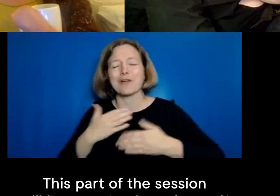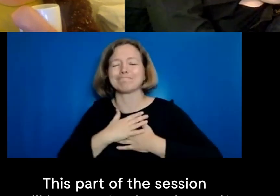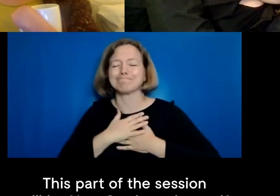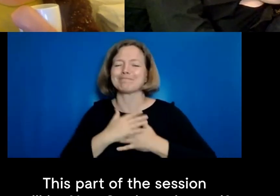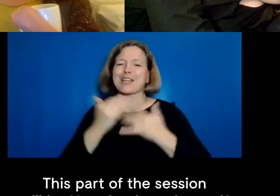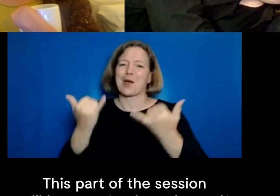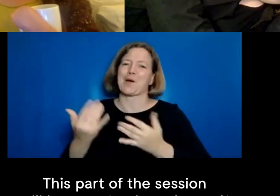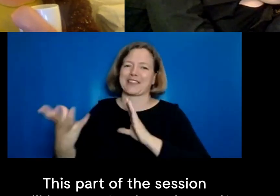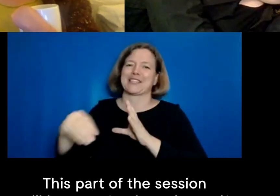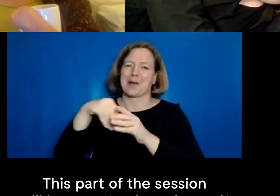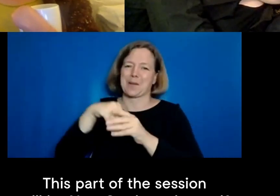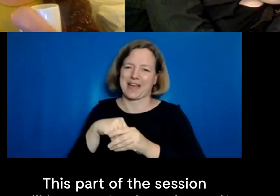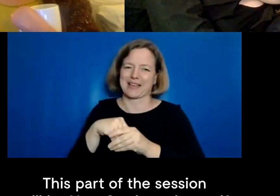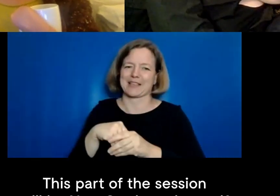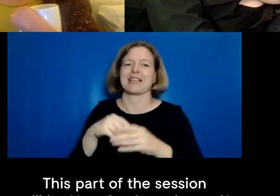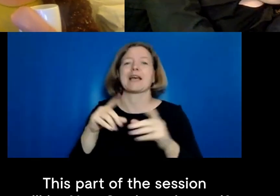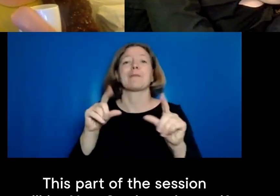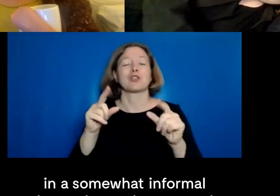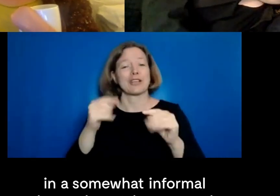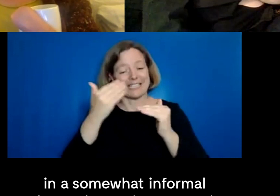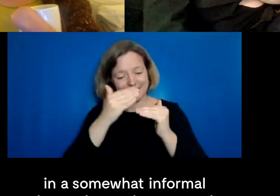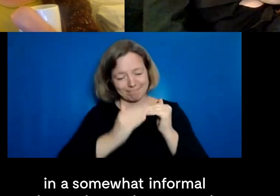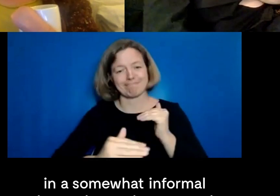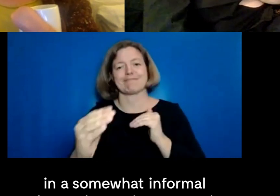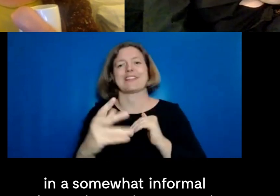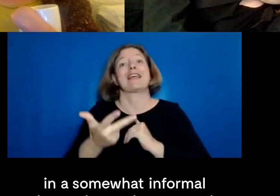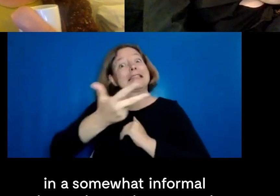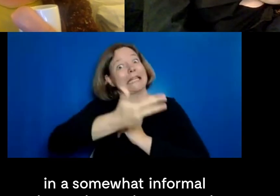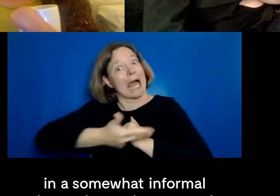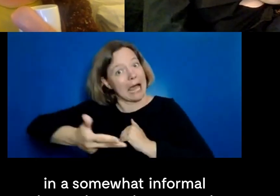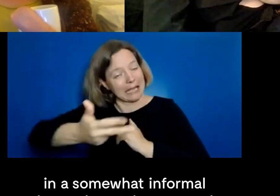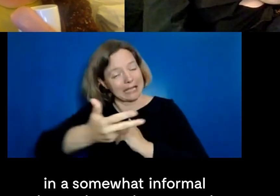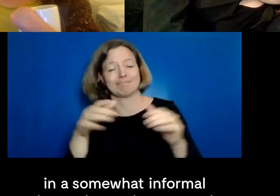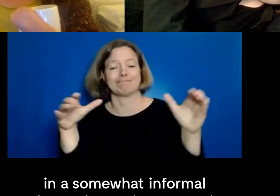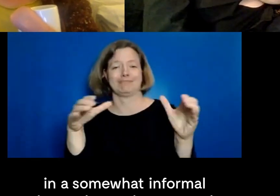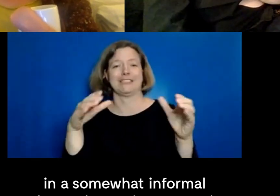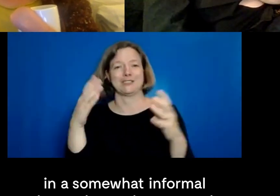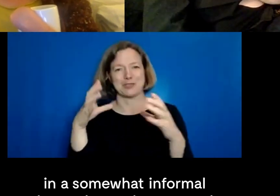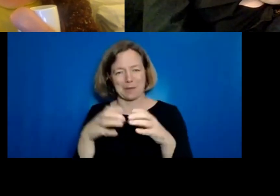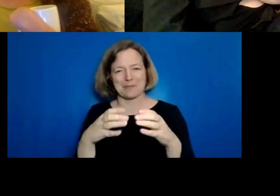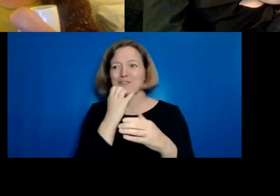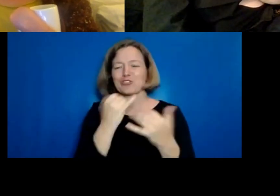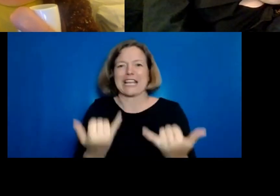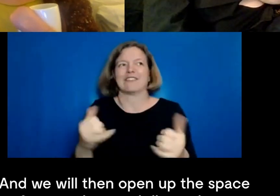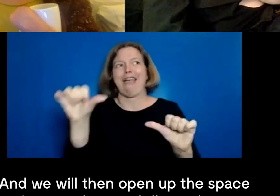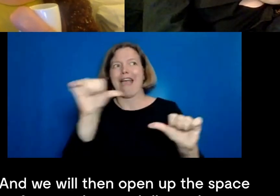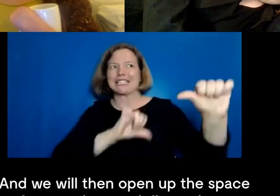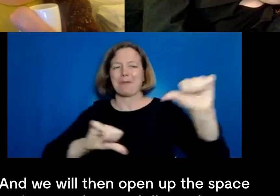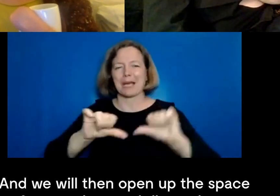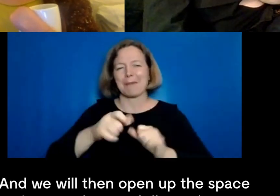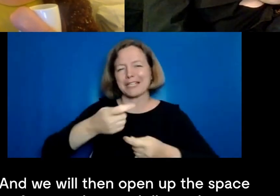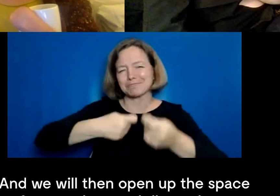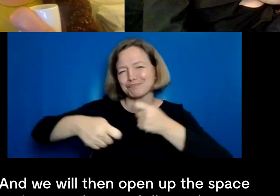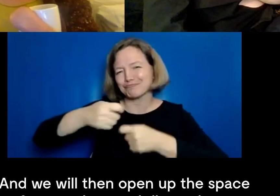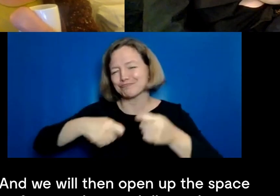This part of the session will be Noa, Carrie, and myself in a somewhat informal and experimental conversation. And we will